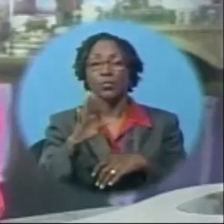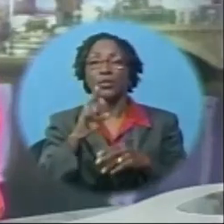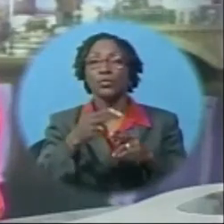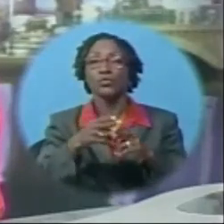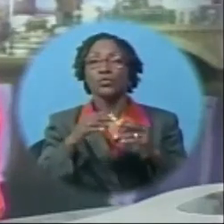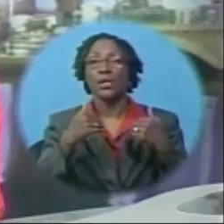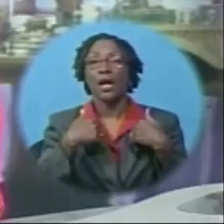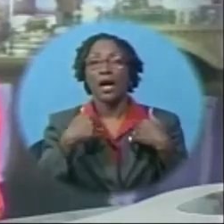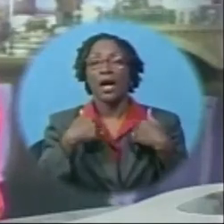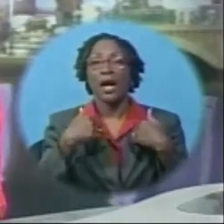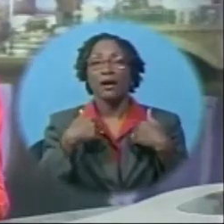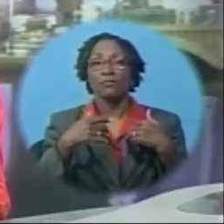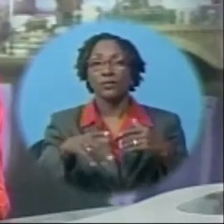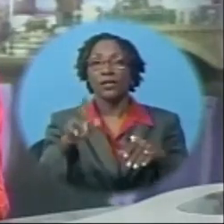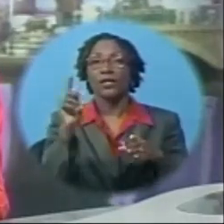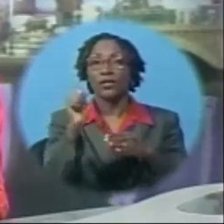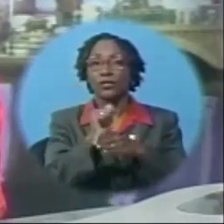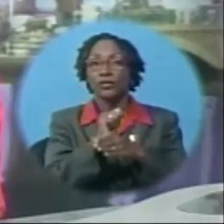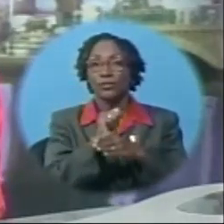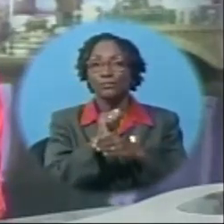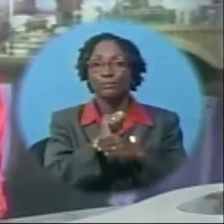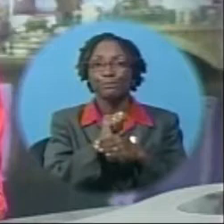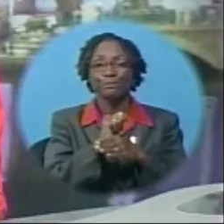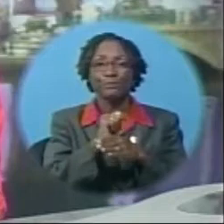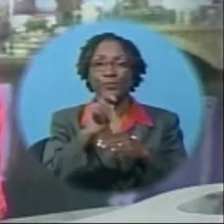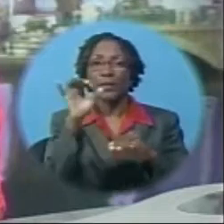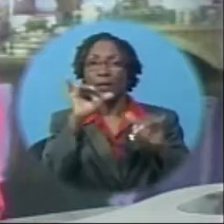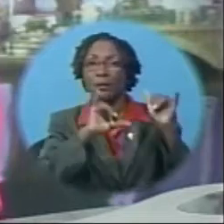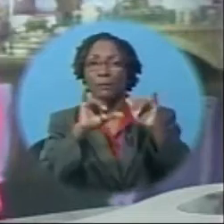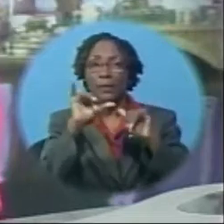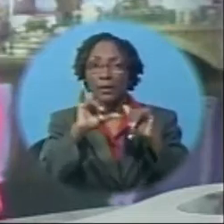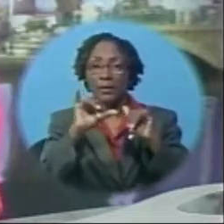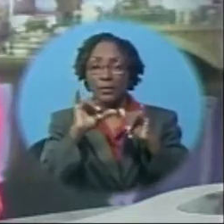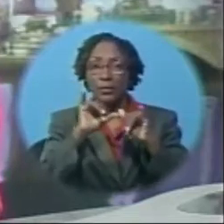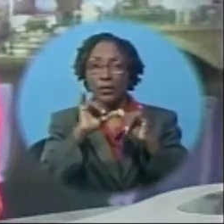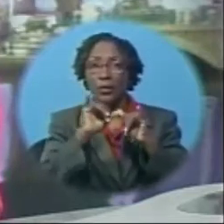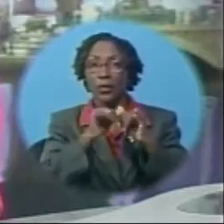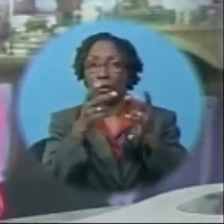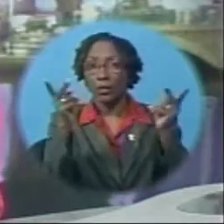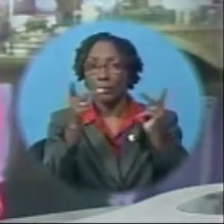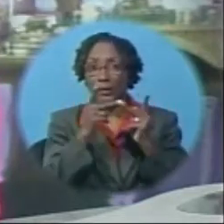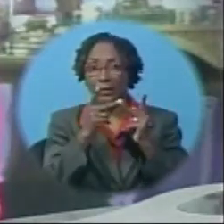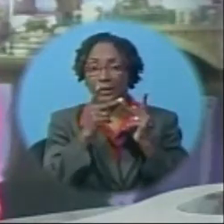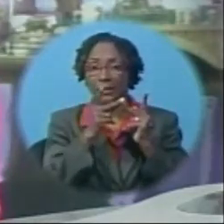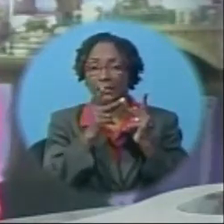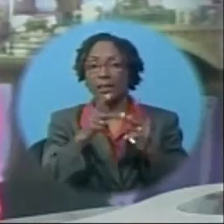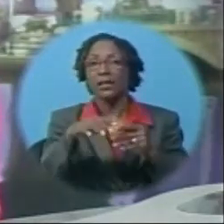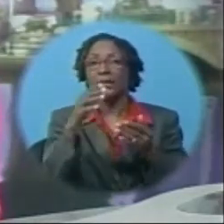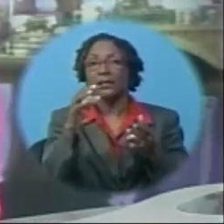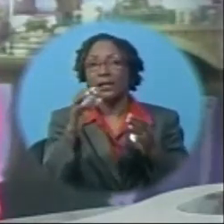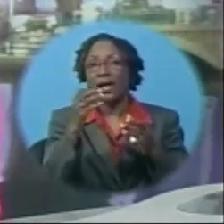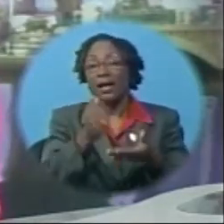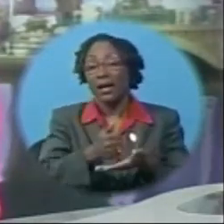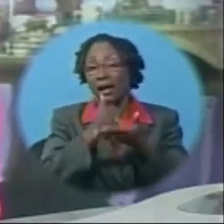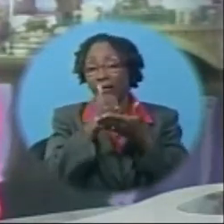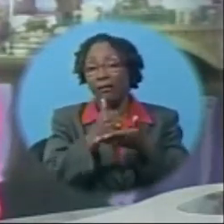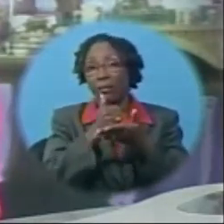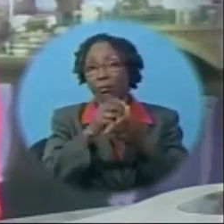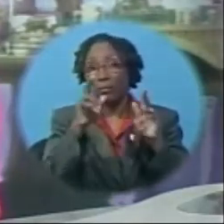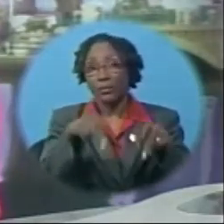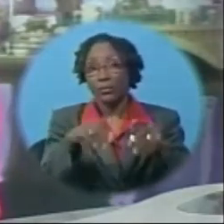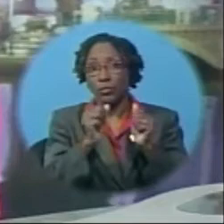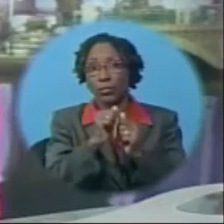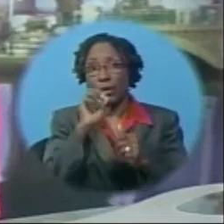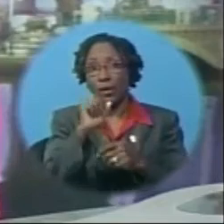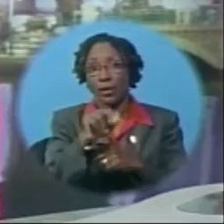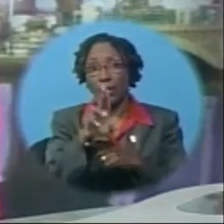people with the condition. To do this, they've set out initially to raise about $50,000 that will help to provide a